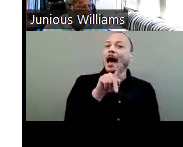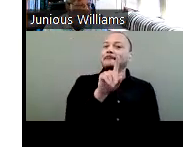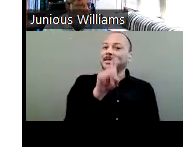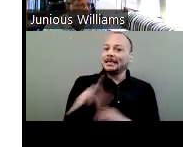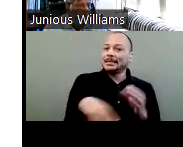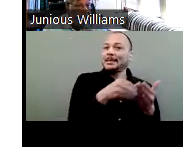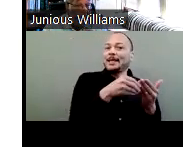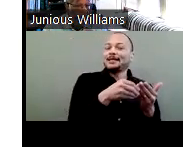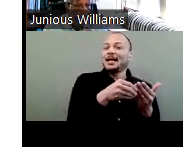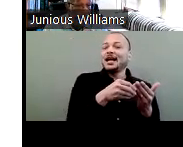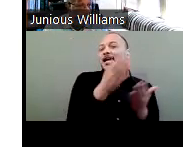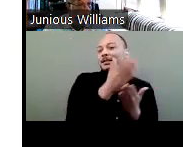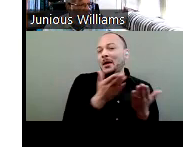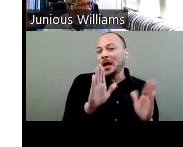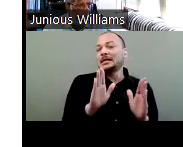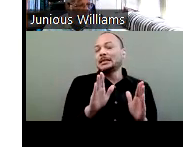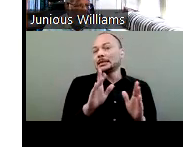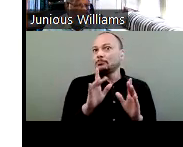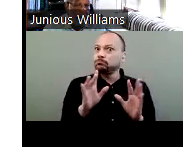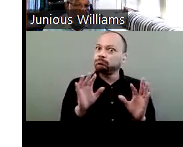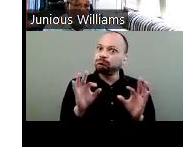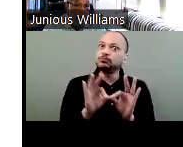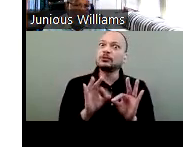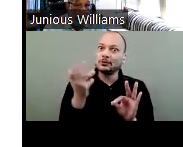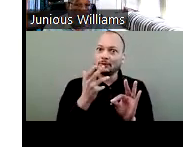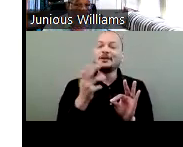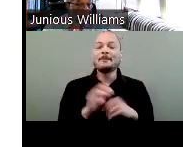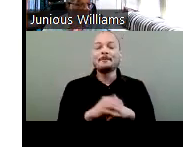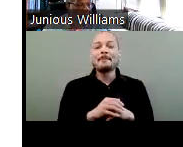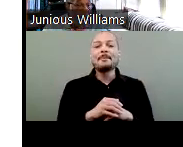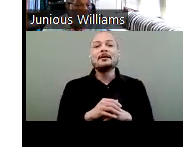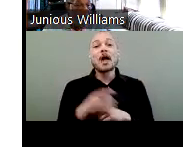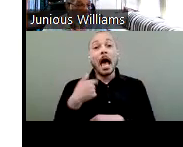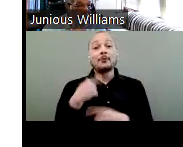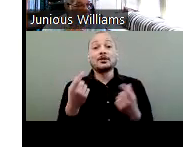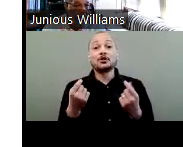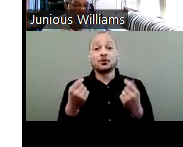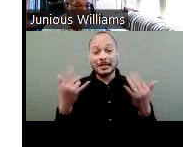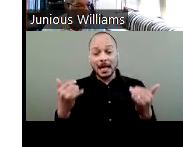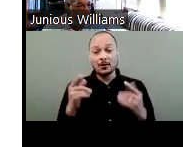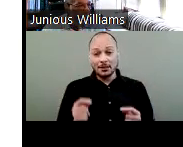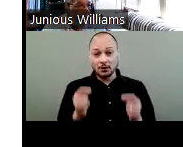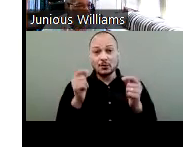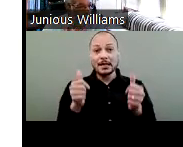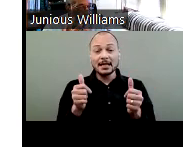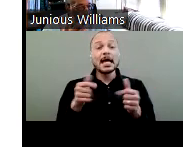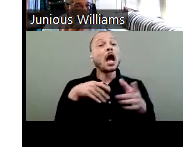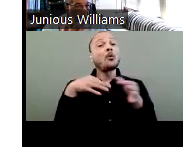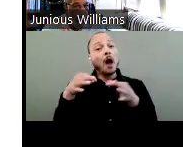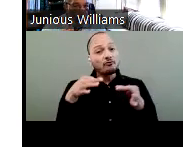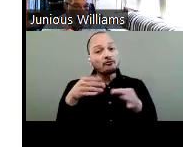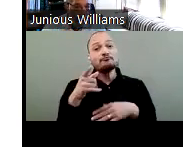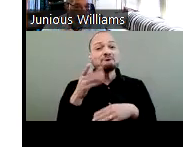in some ways extremely important as well. So what I want to do is to quickly walk through and give